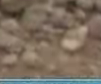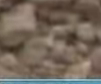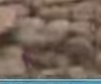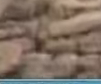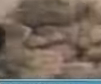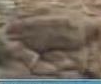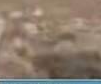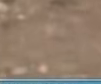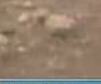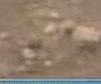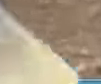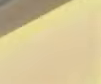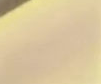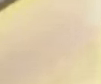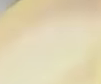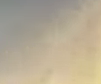oil-rich regions.